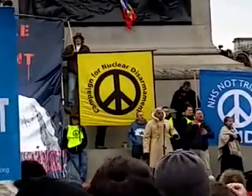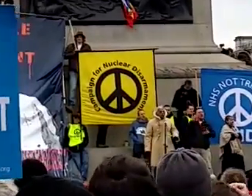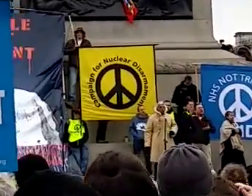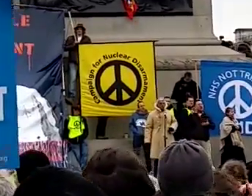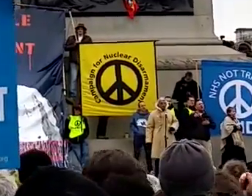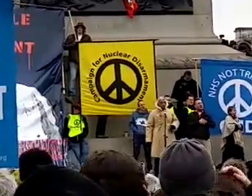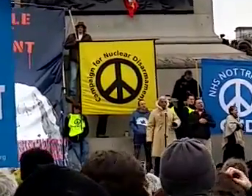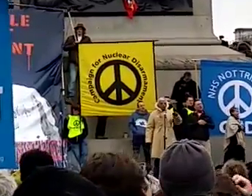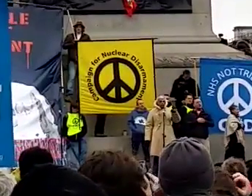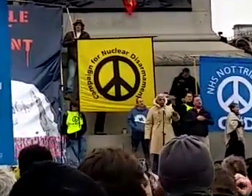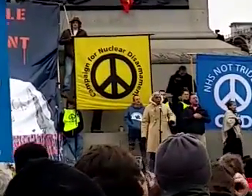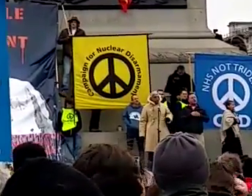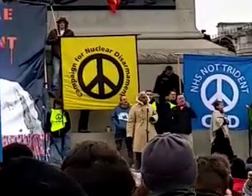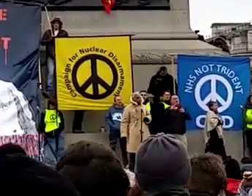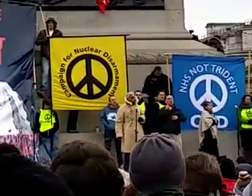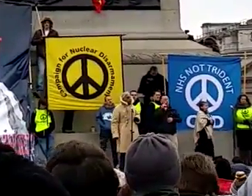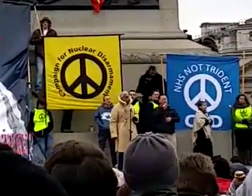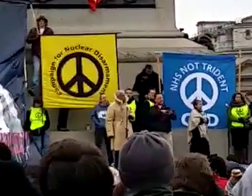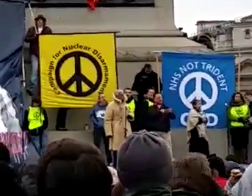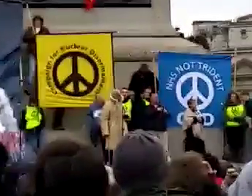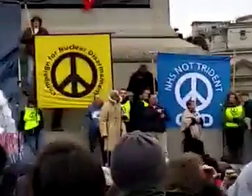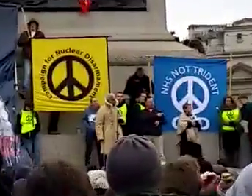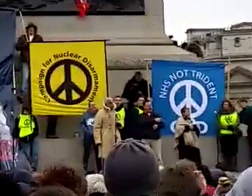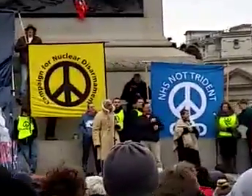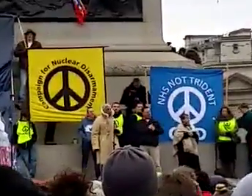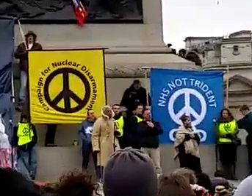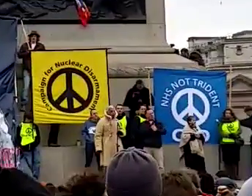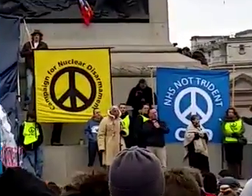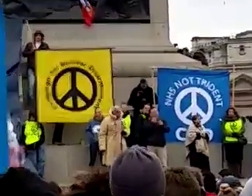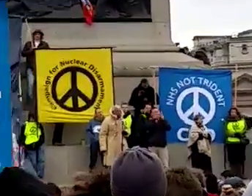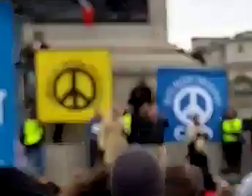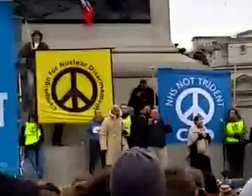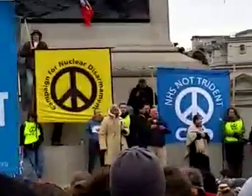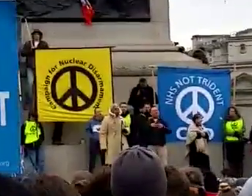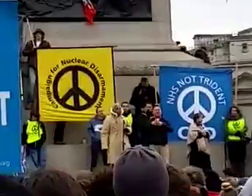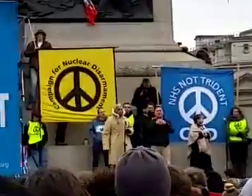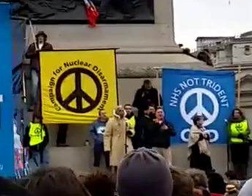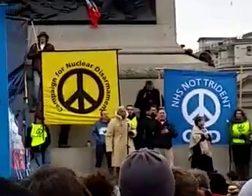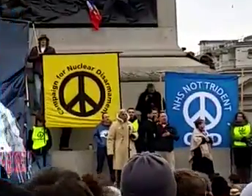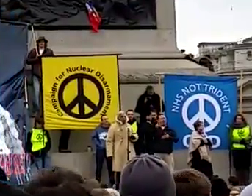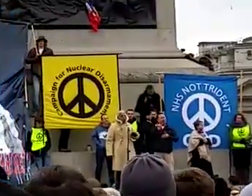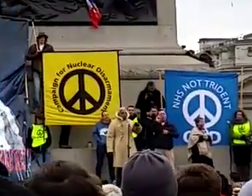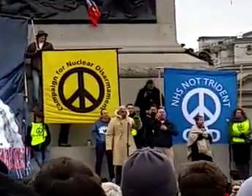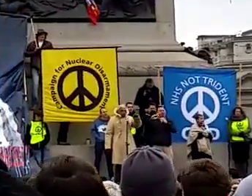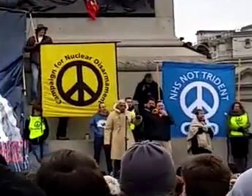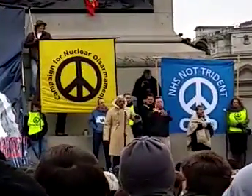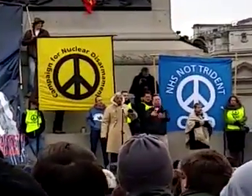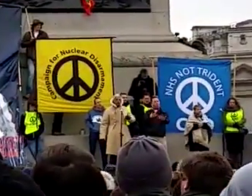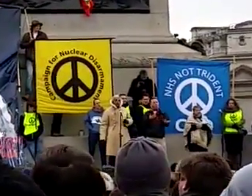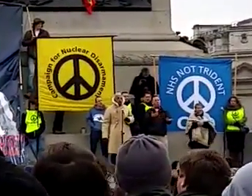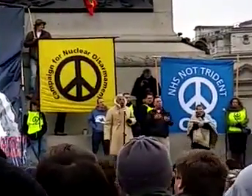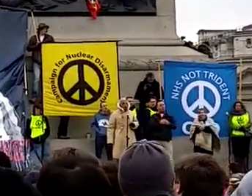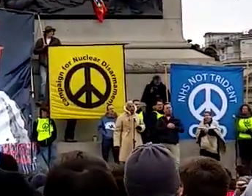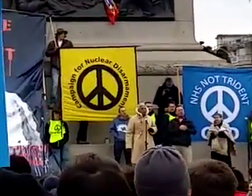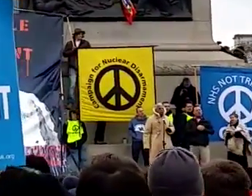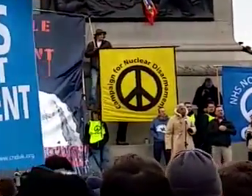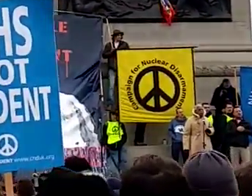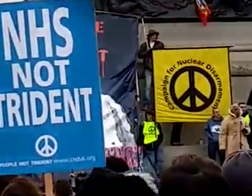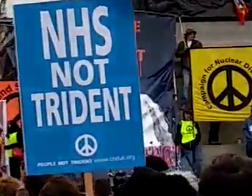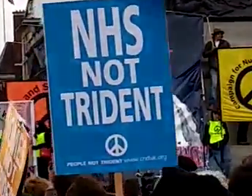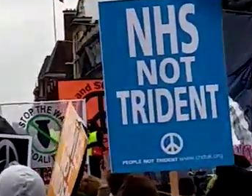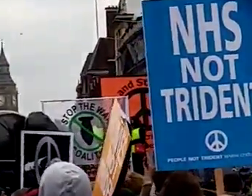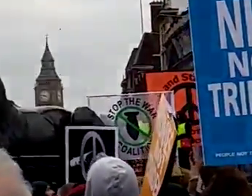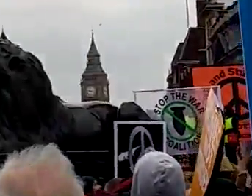It is seen as someone who supports the United States in all its wars. this that has